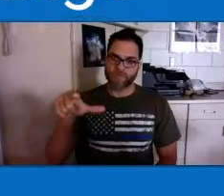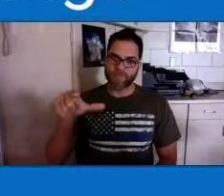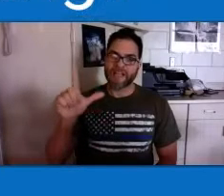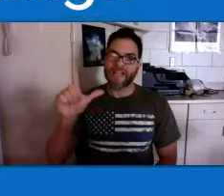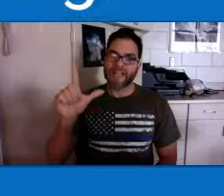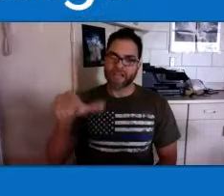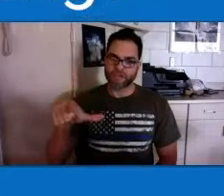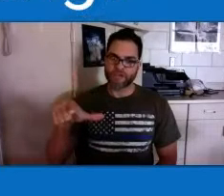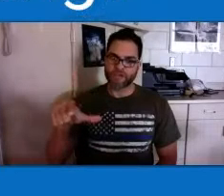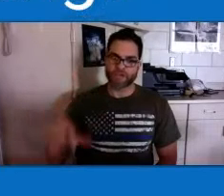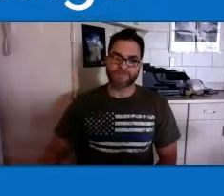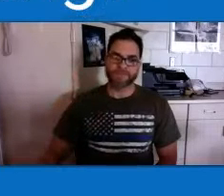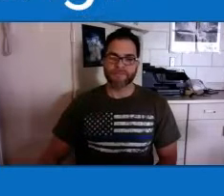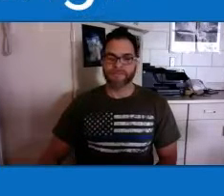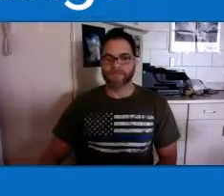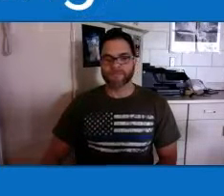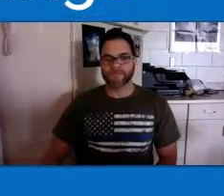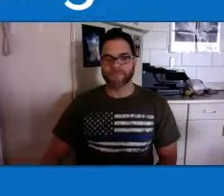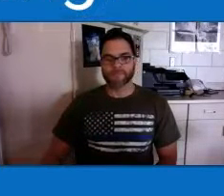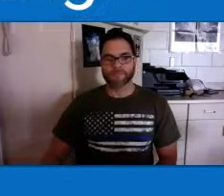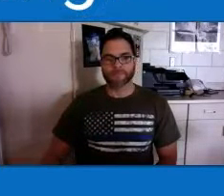Later, later.